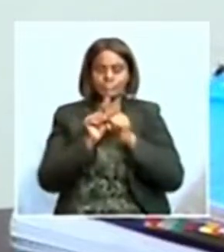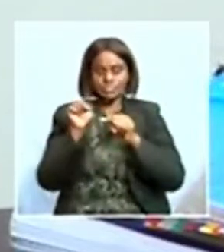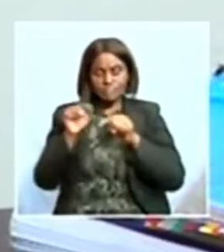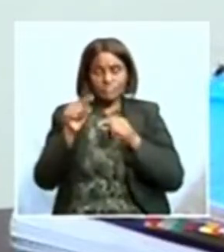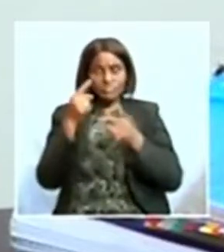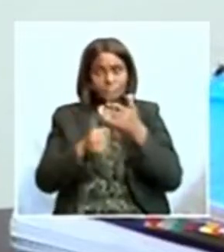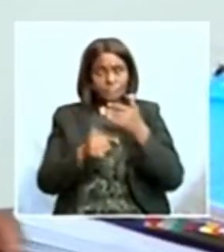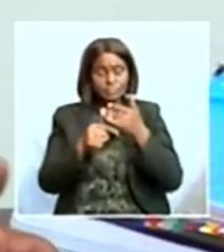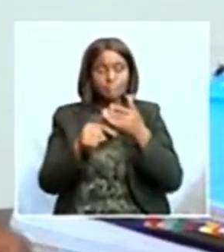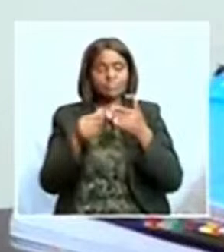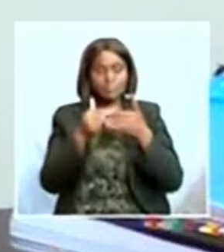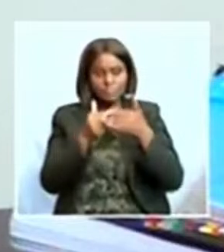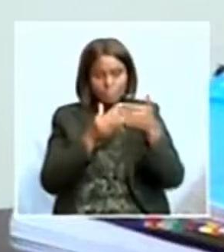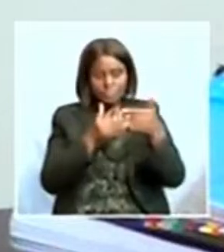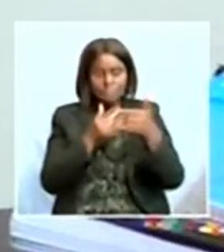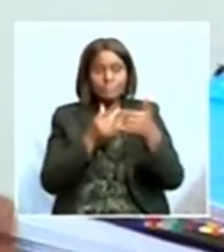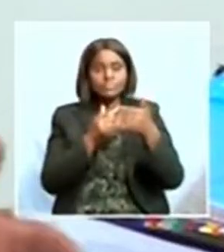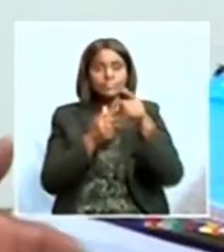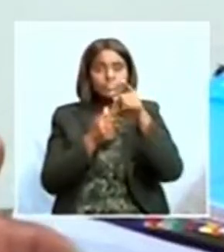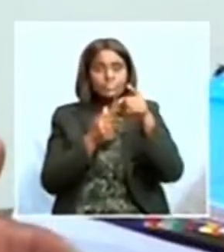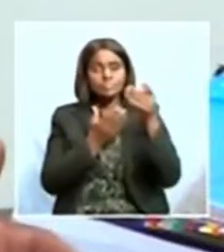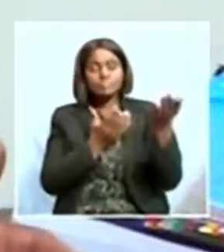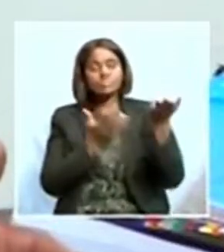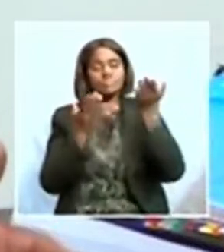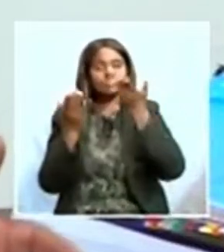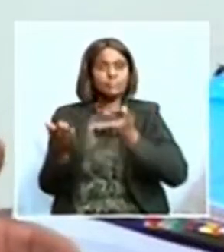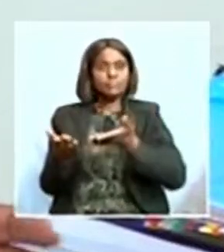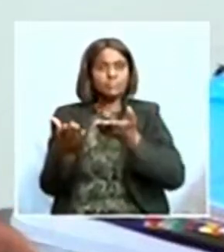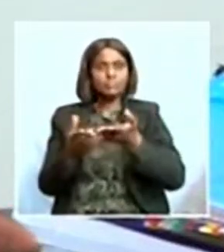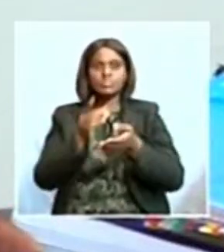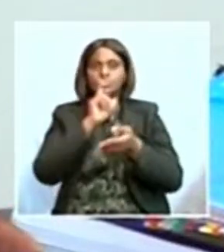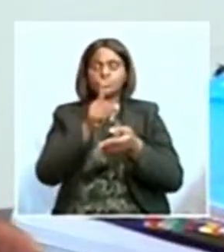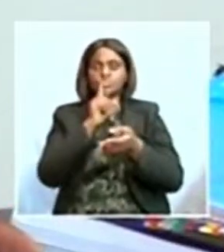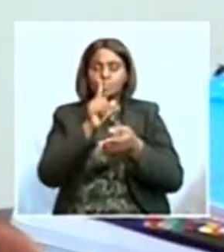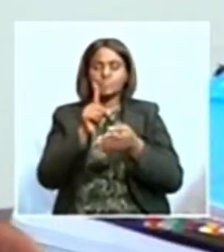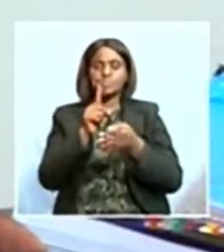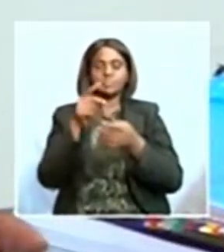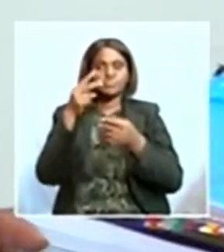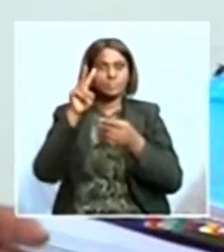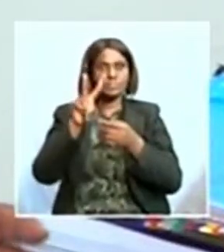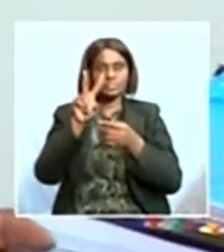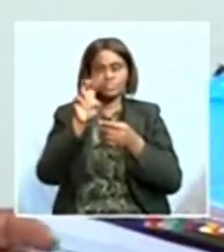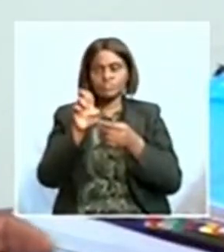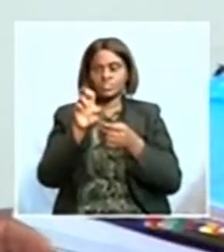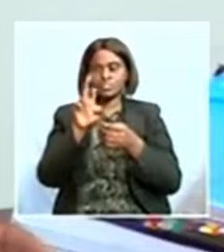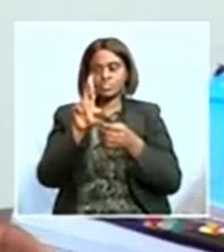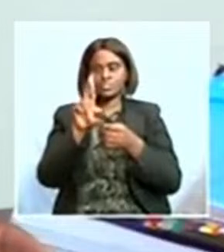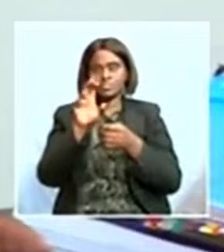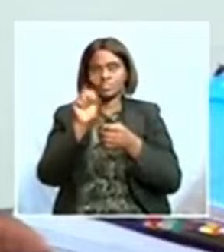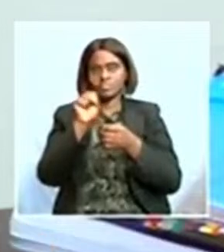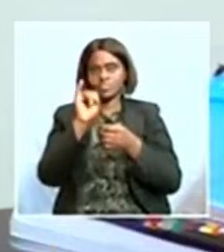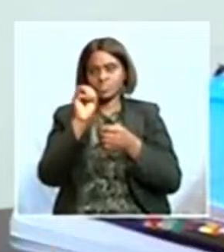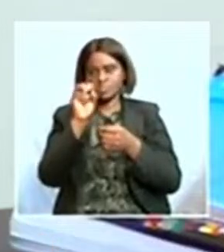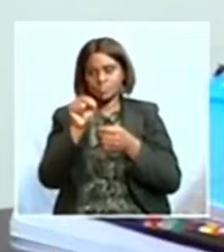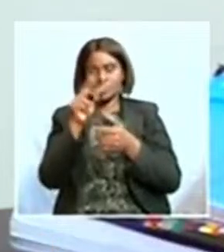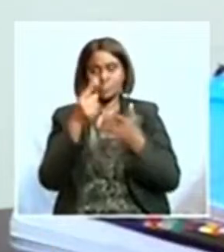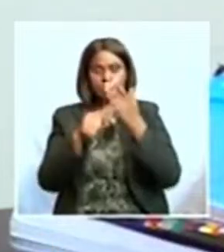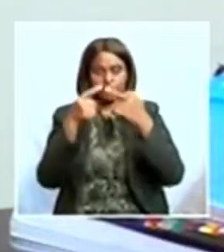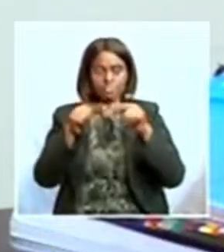to the extent that you bring the true version of what is going on at